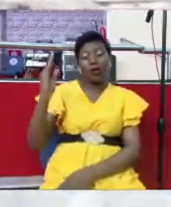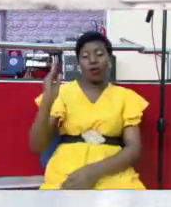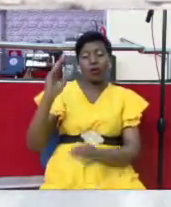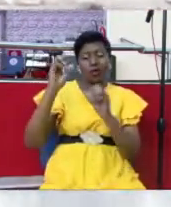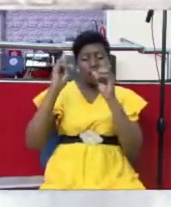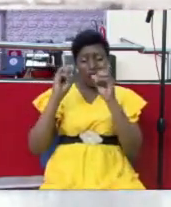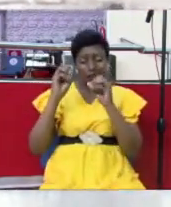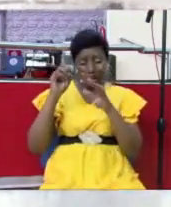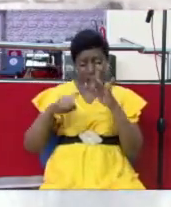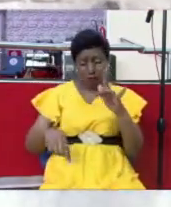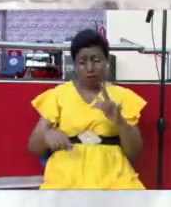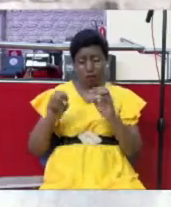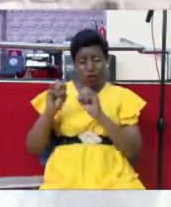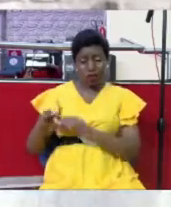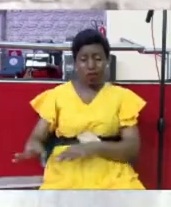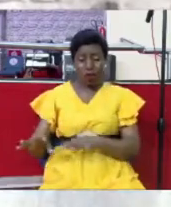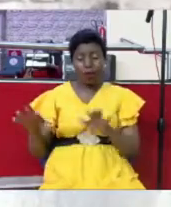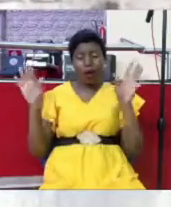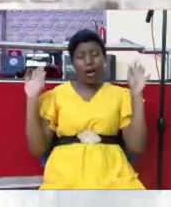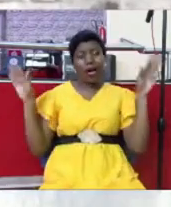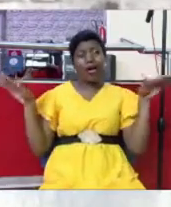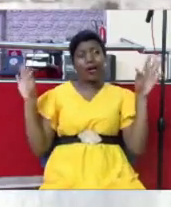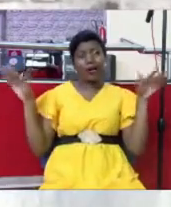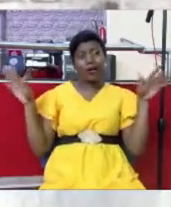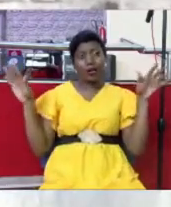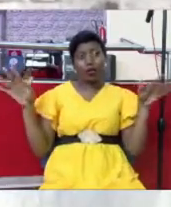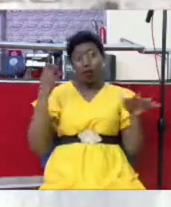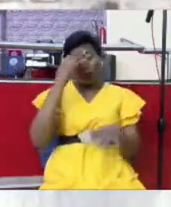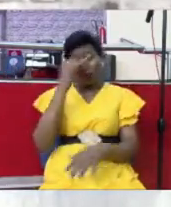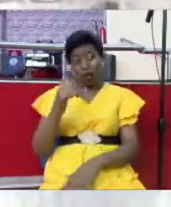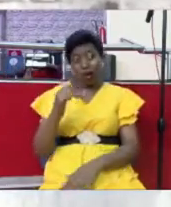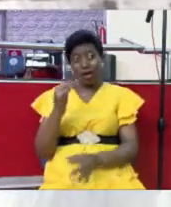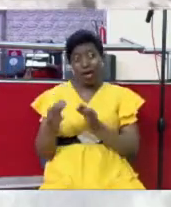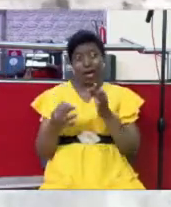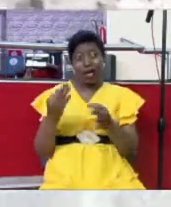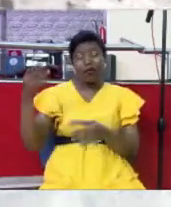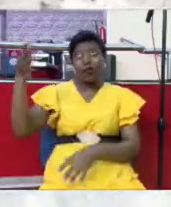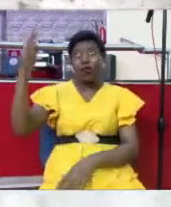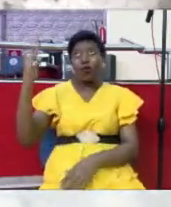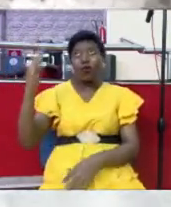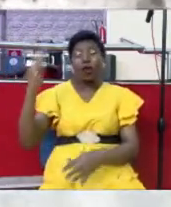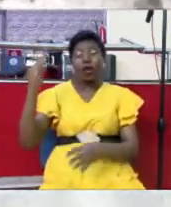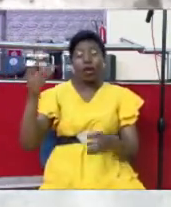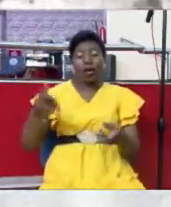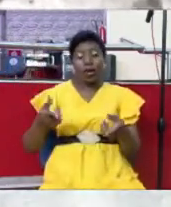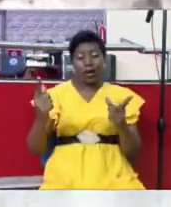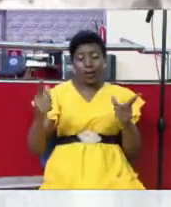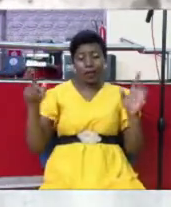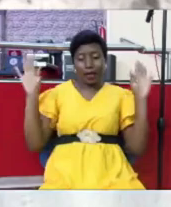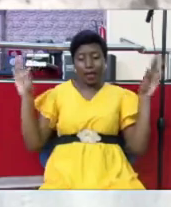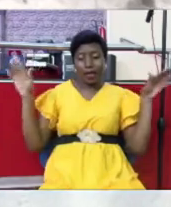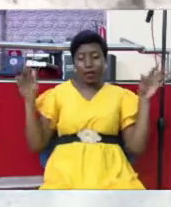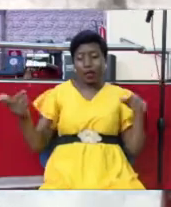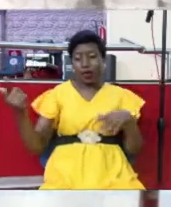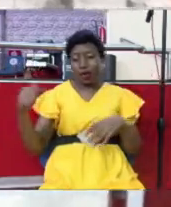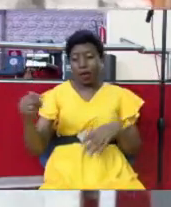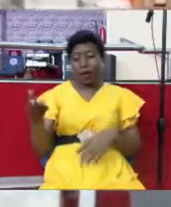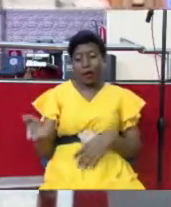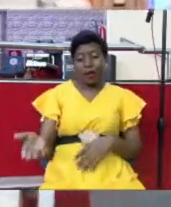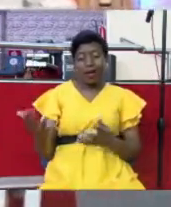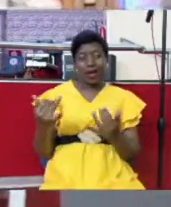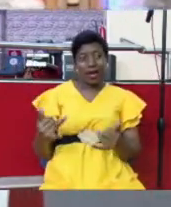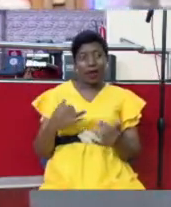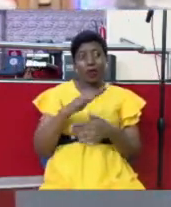here today, believe you me, each one of us will be scampering for safety. Na Mungu anakutazamia wewe sababu malaika akishuka hapa kila mmoja